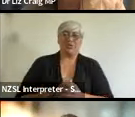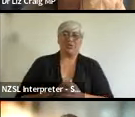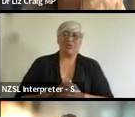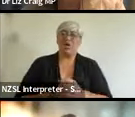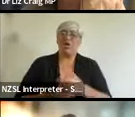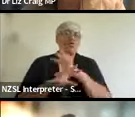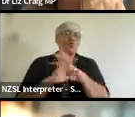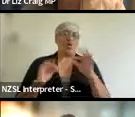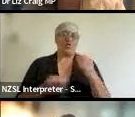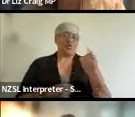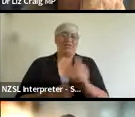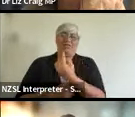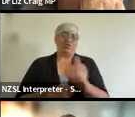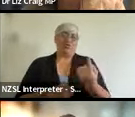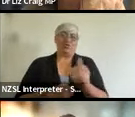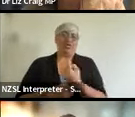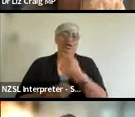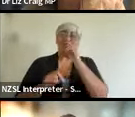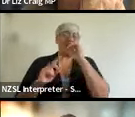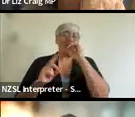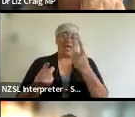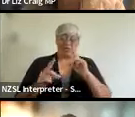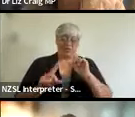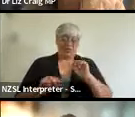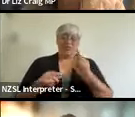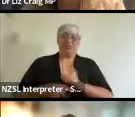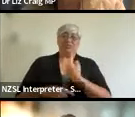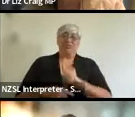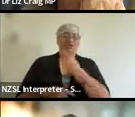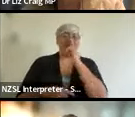individuals cannot make